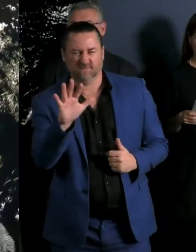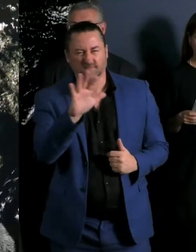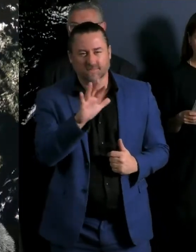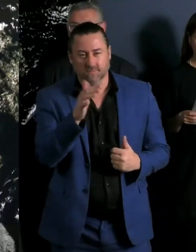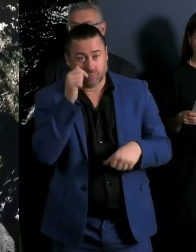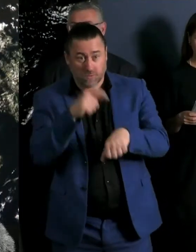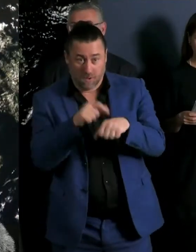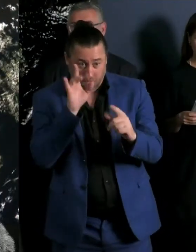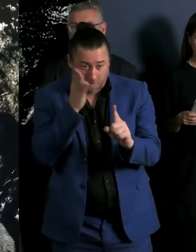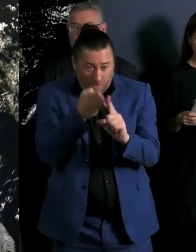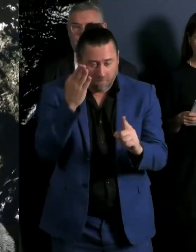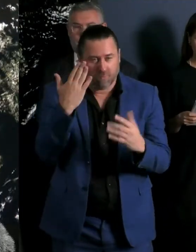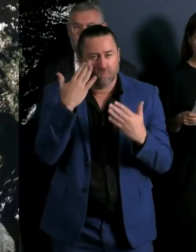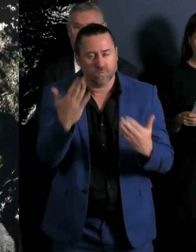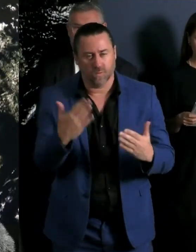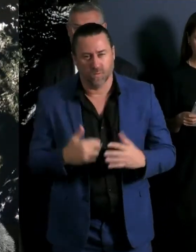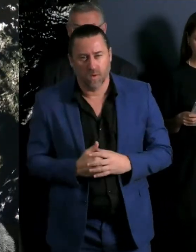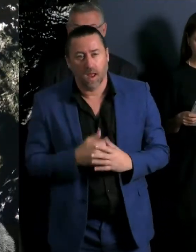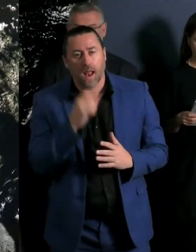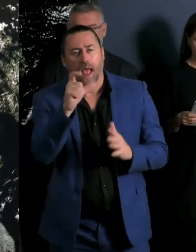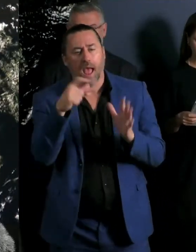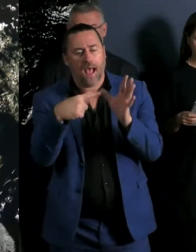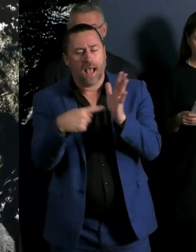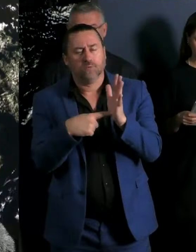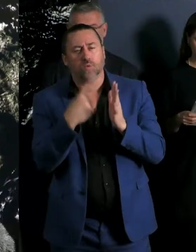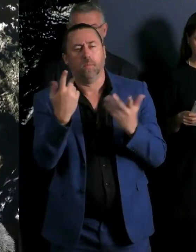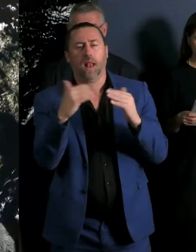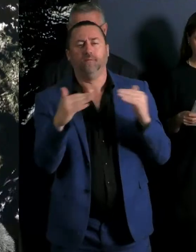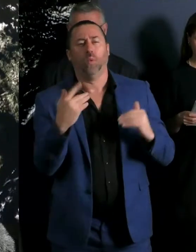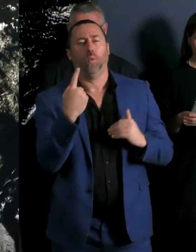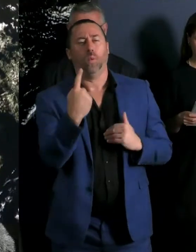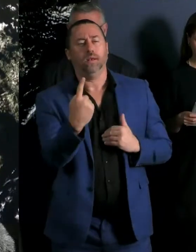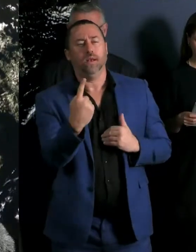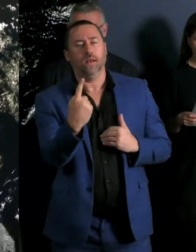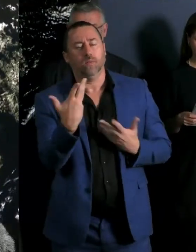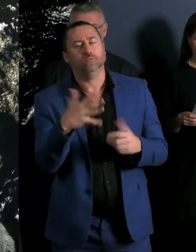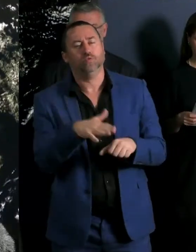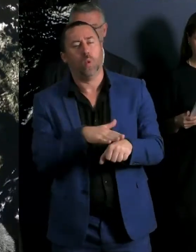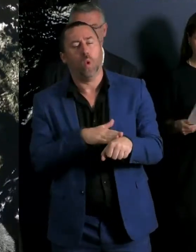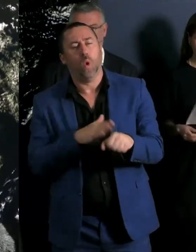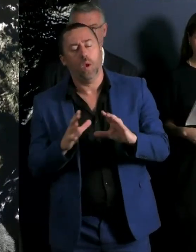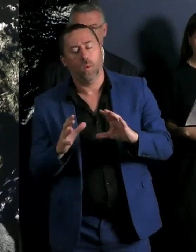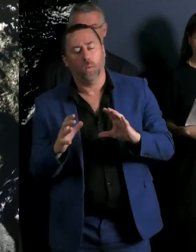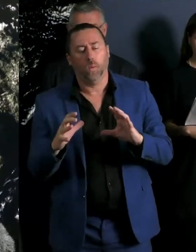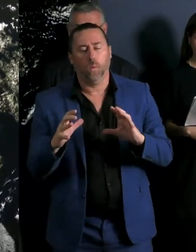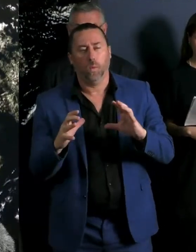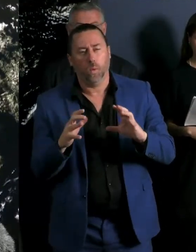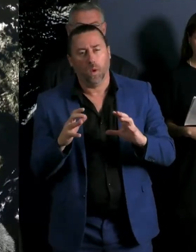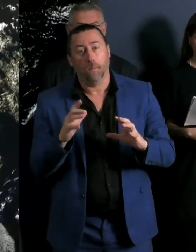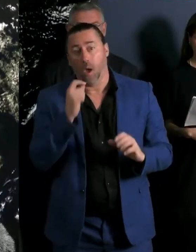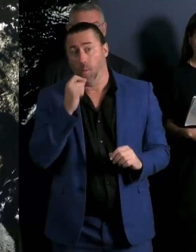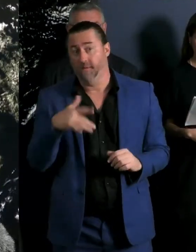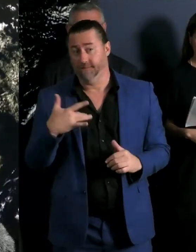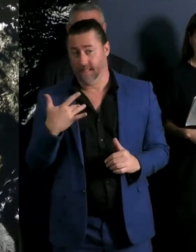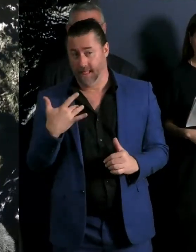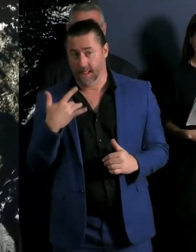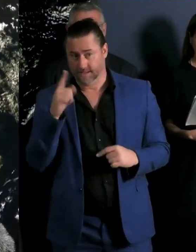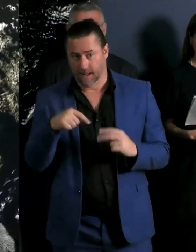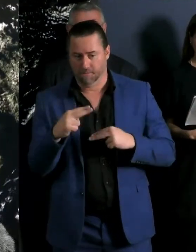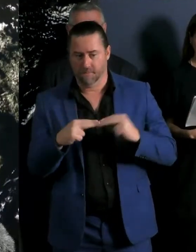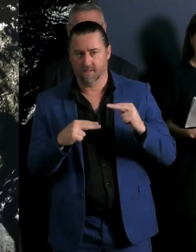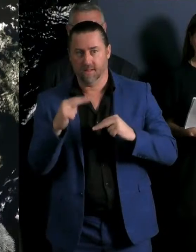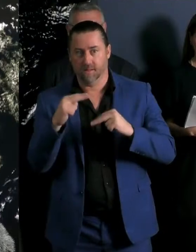currently it remains a Category 1, it is still expected to intensify to a Category 2